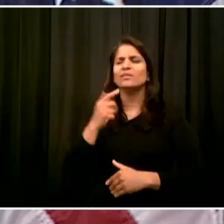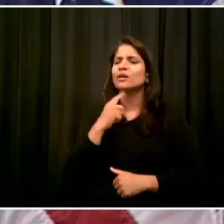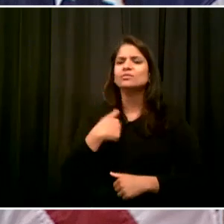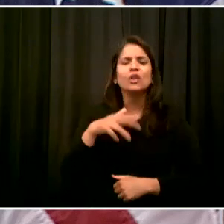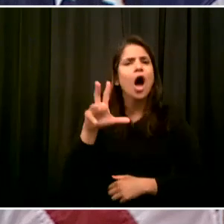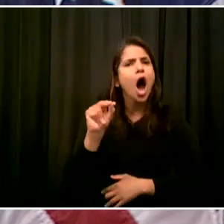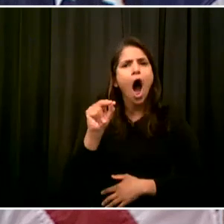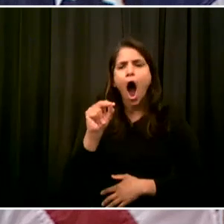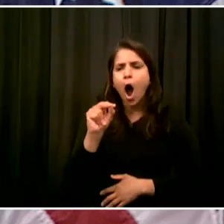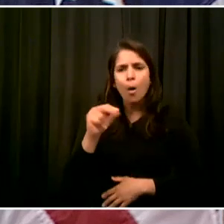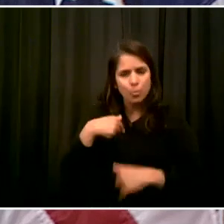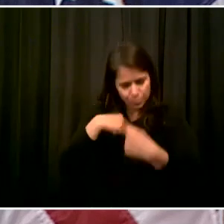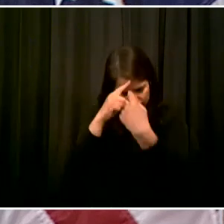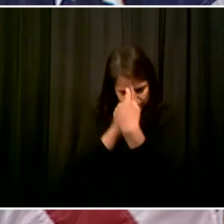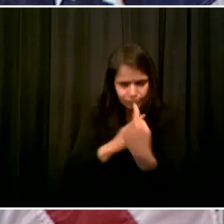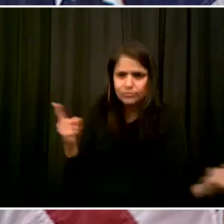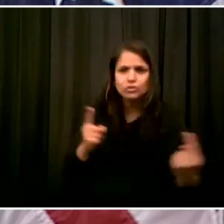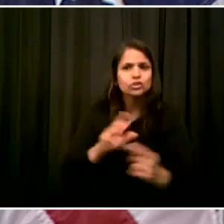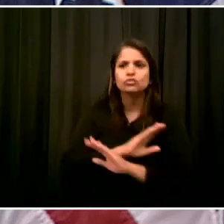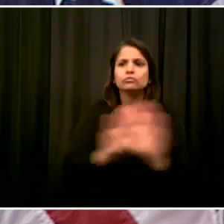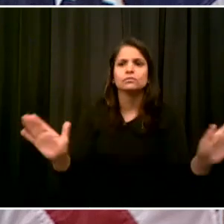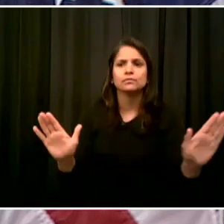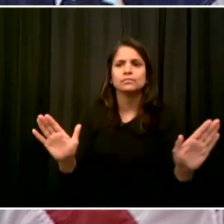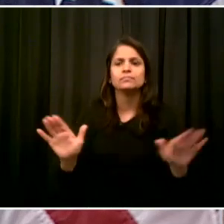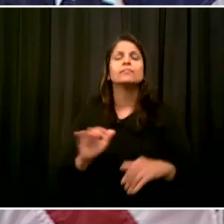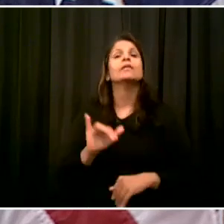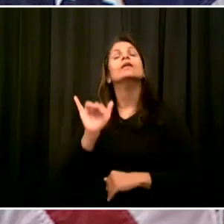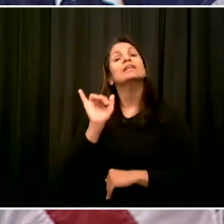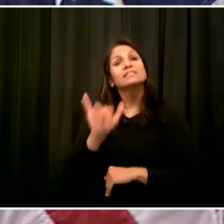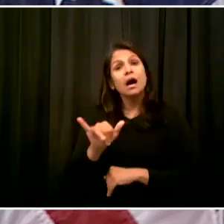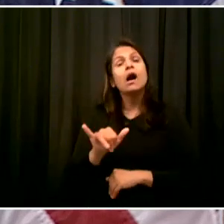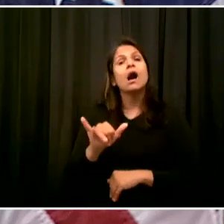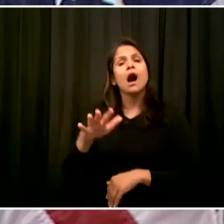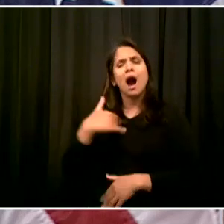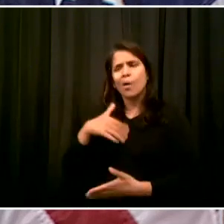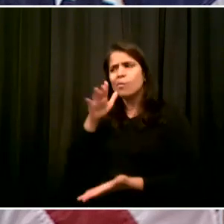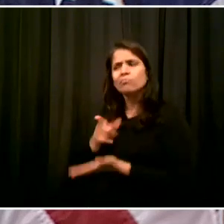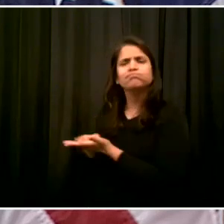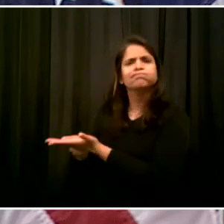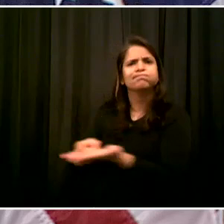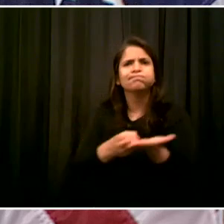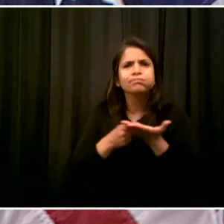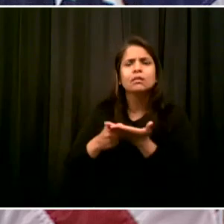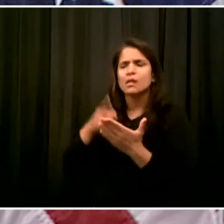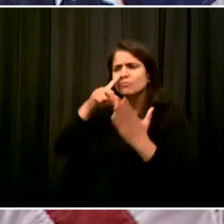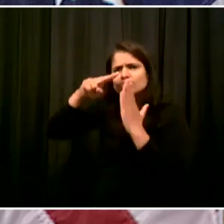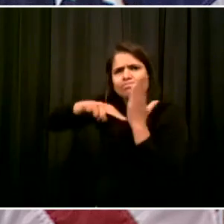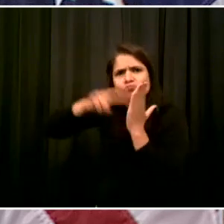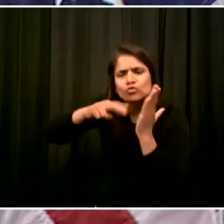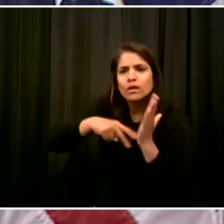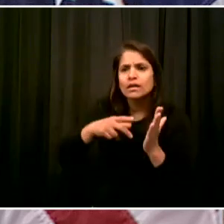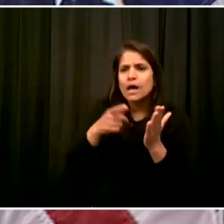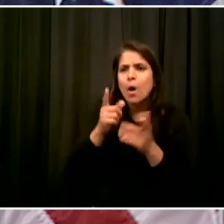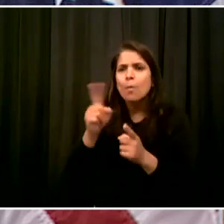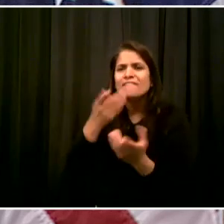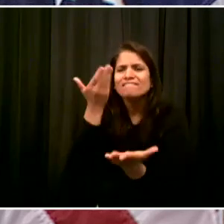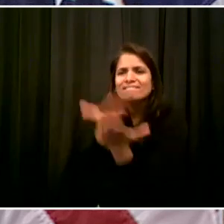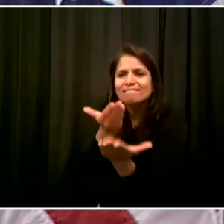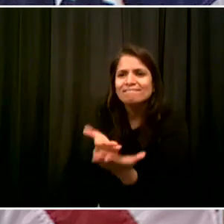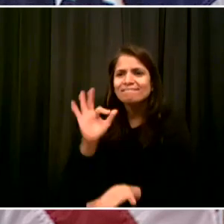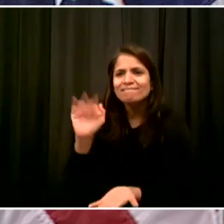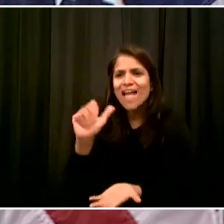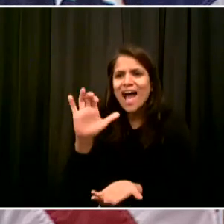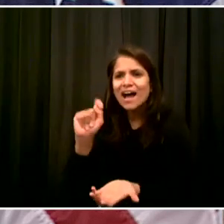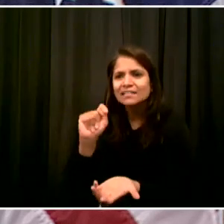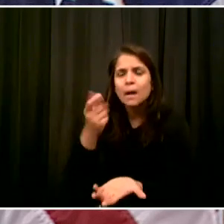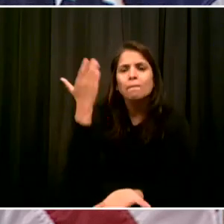my plan is still my plan to ensure that we have peaceful dynamics in this city over the next day